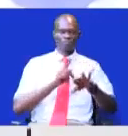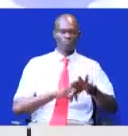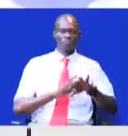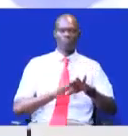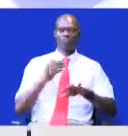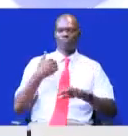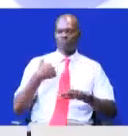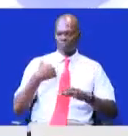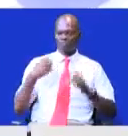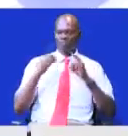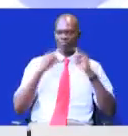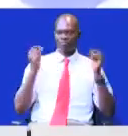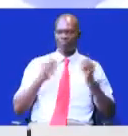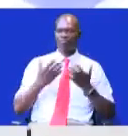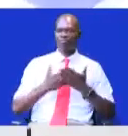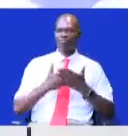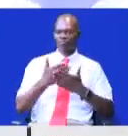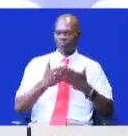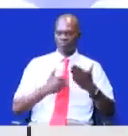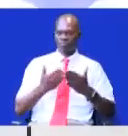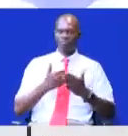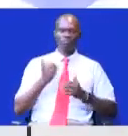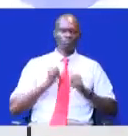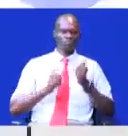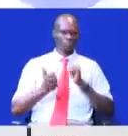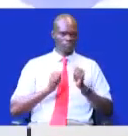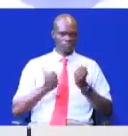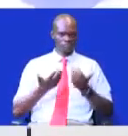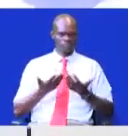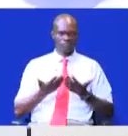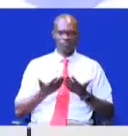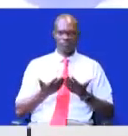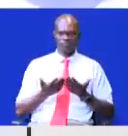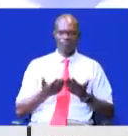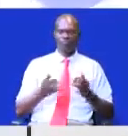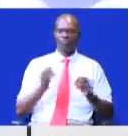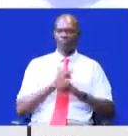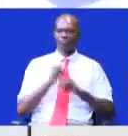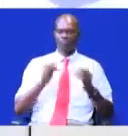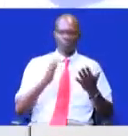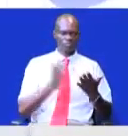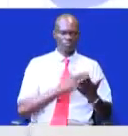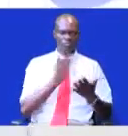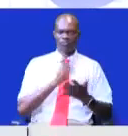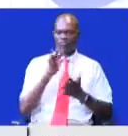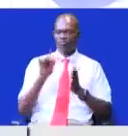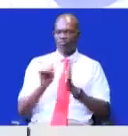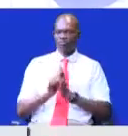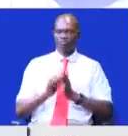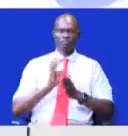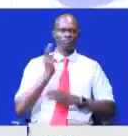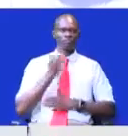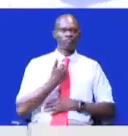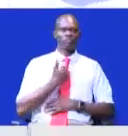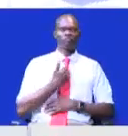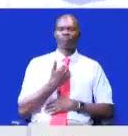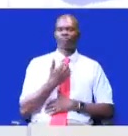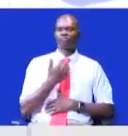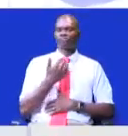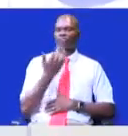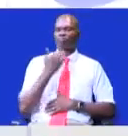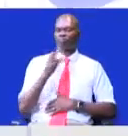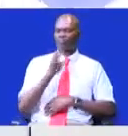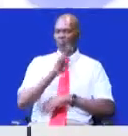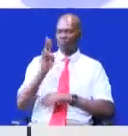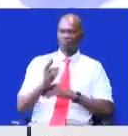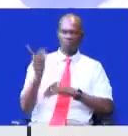have pre-events. Among the pre-event activities is cleaning up. So we opted to use